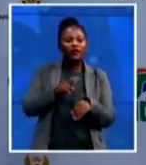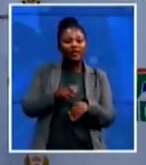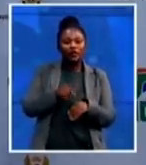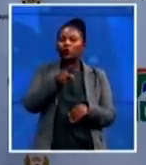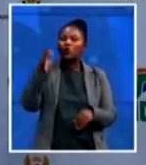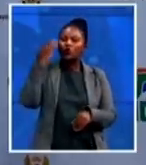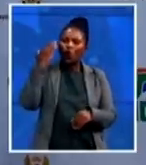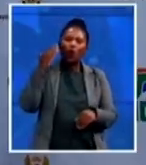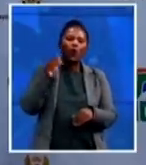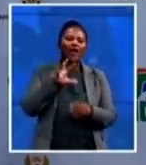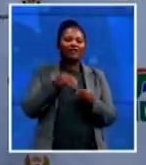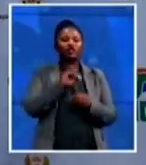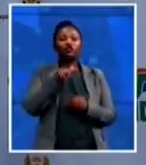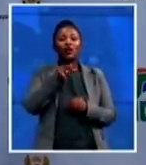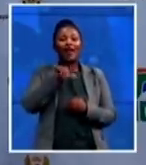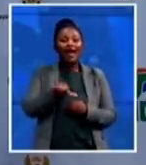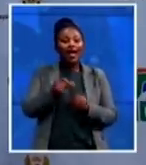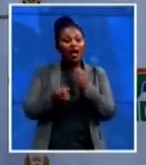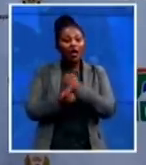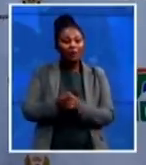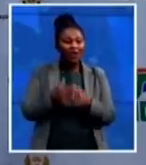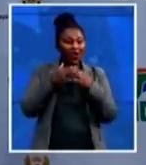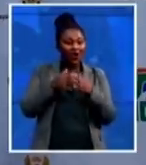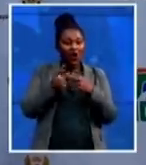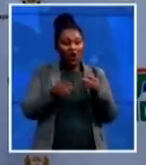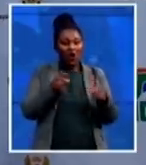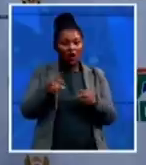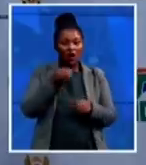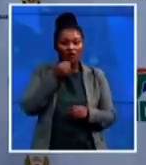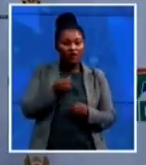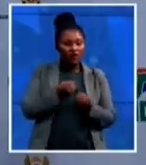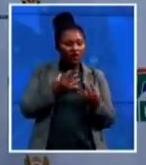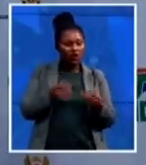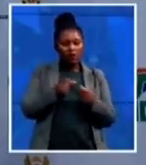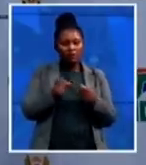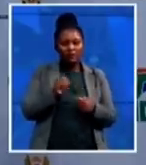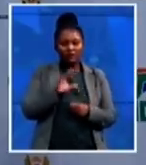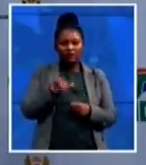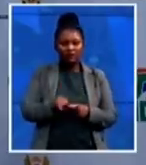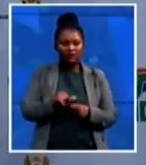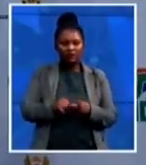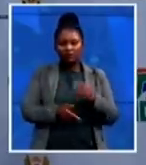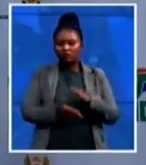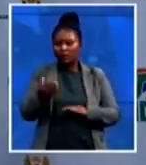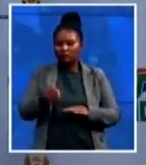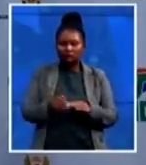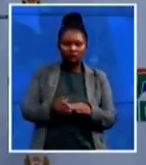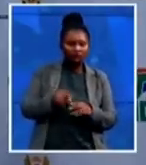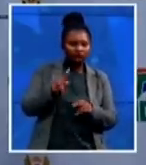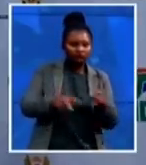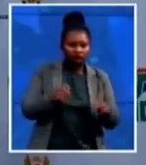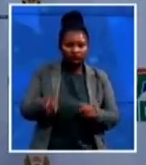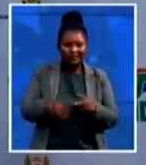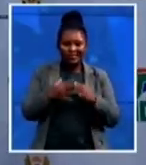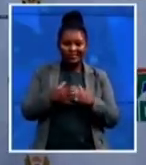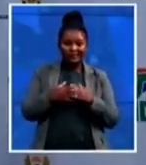of our people, out of anger, found themselves caught up in activities that were very suicidal. A number of people are